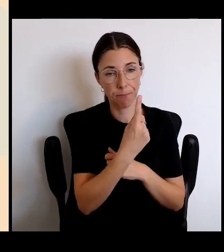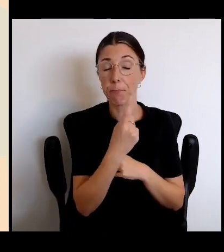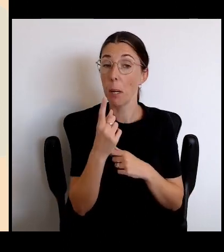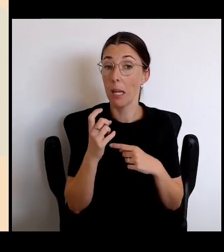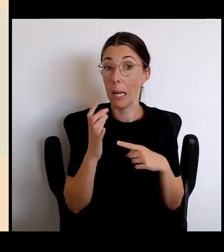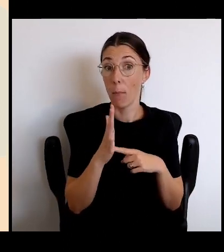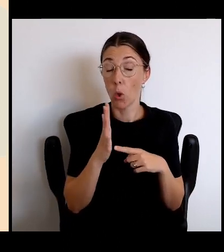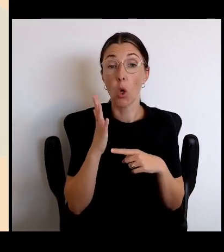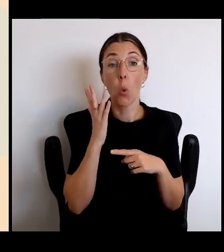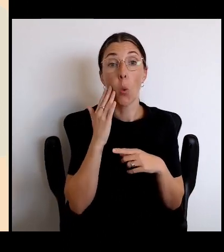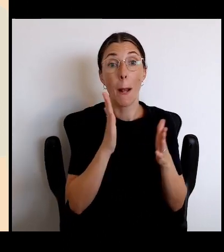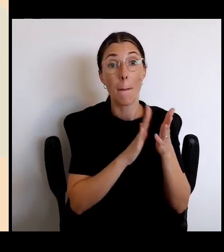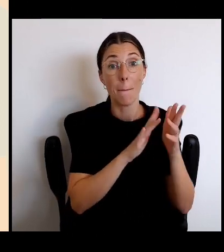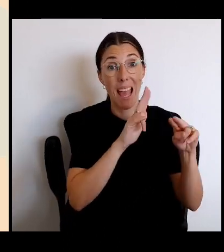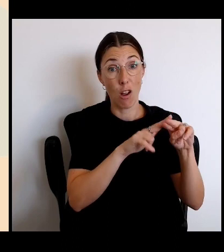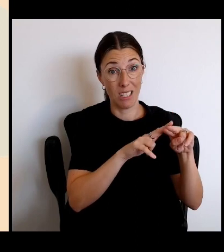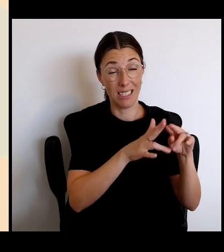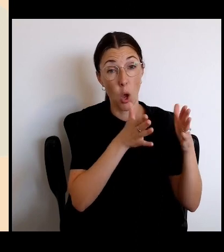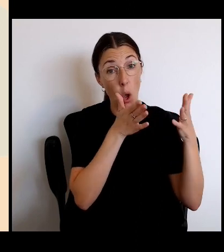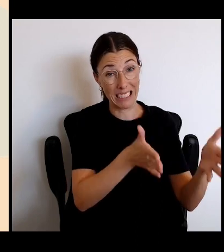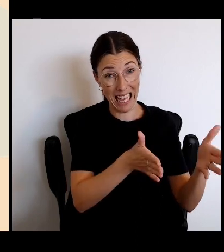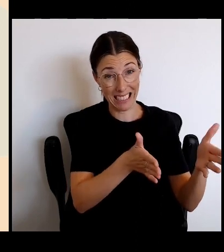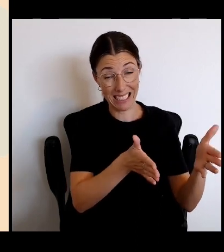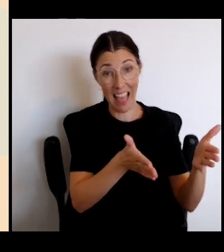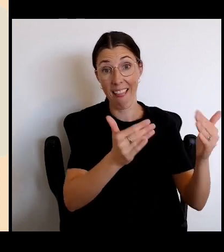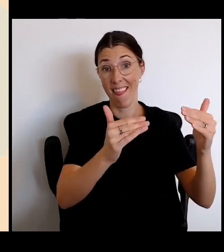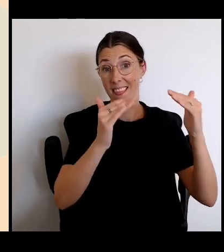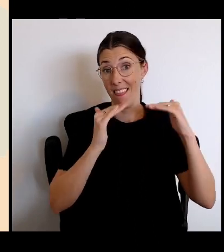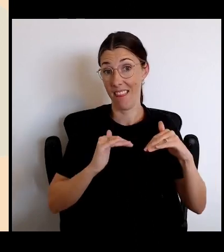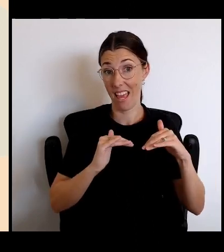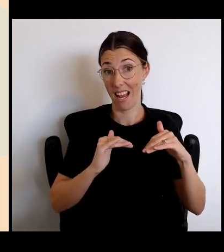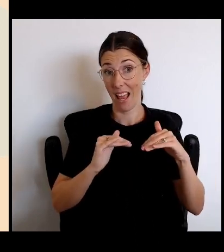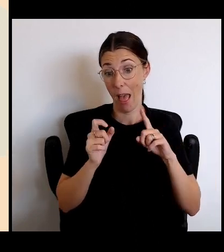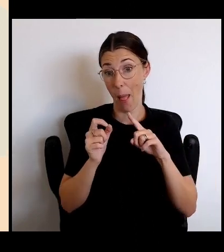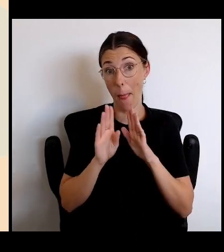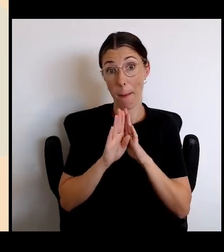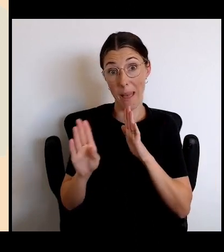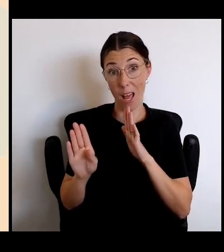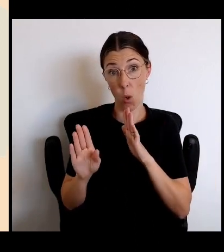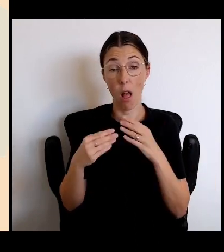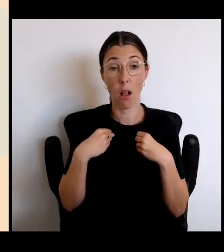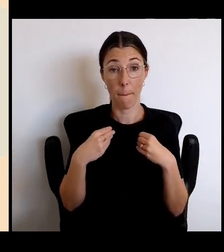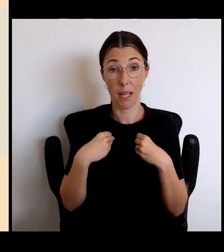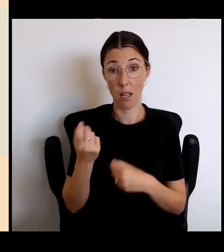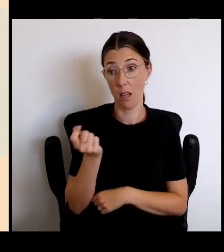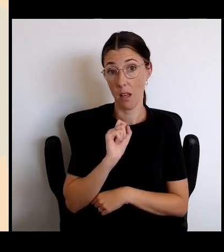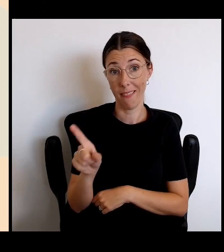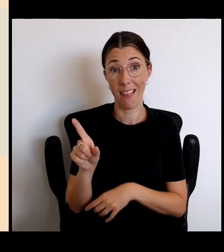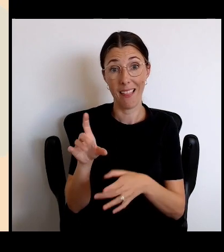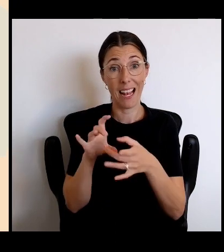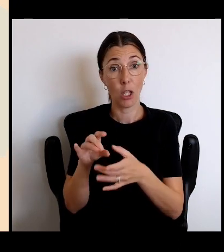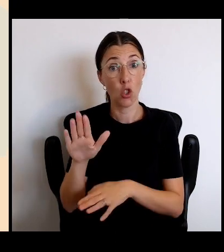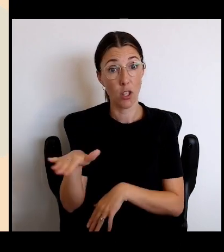parent gave consent, then the teenager was sent the link by the panel company, not by the parent. So we really tried